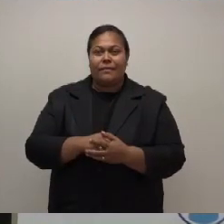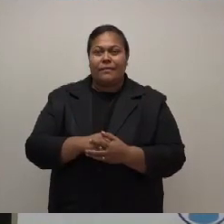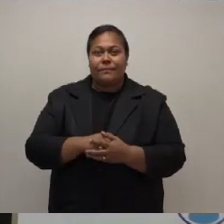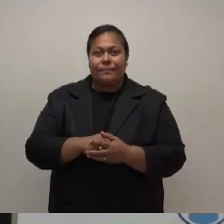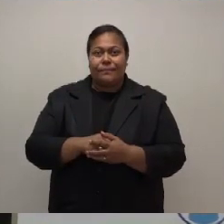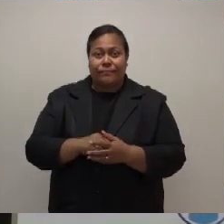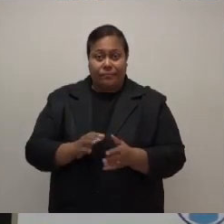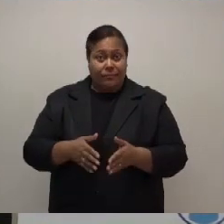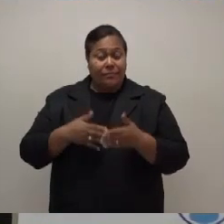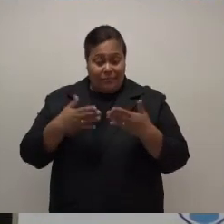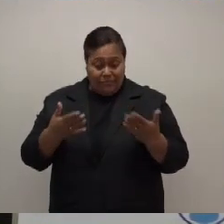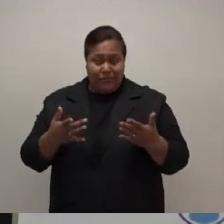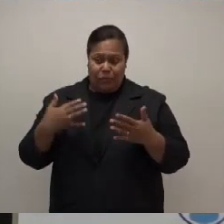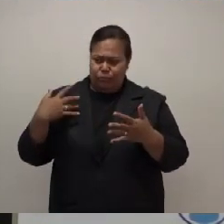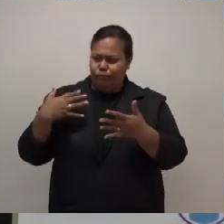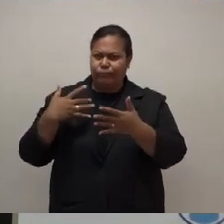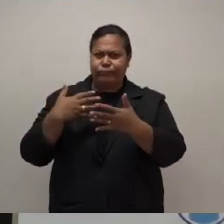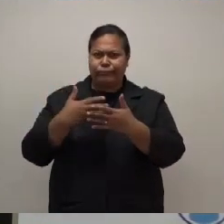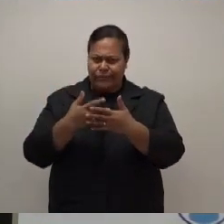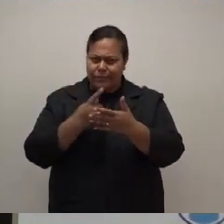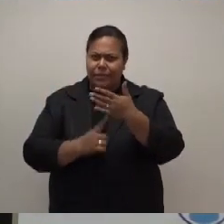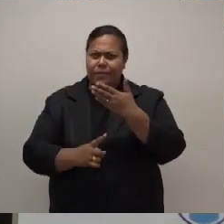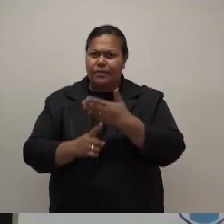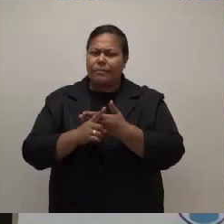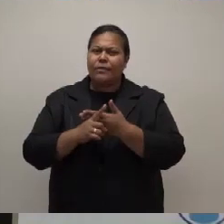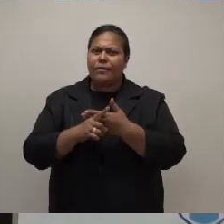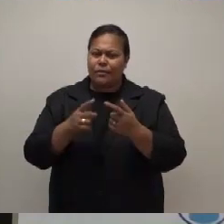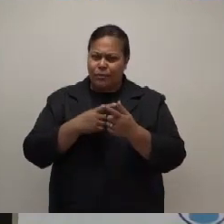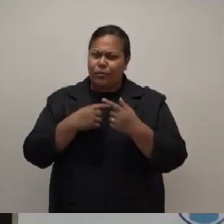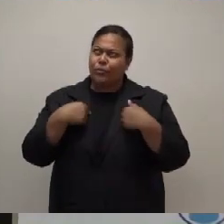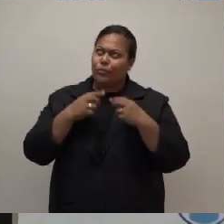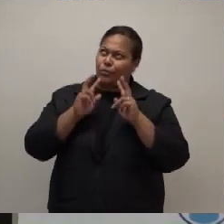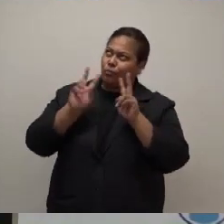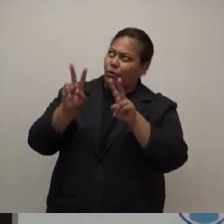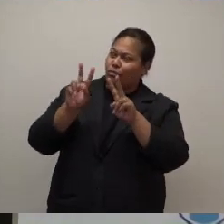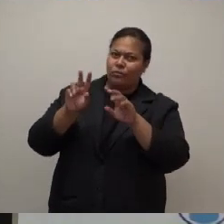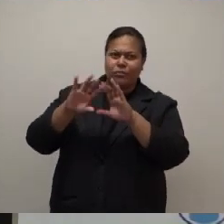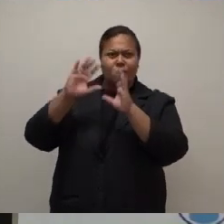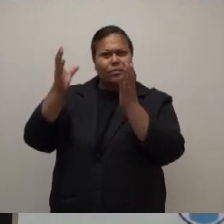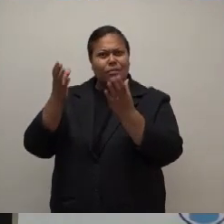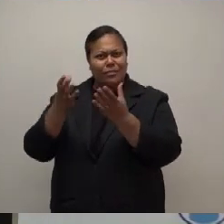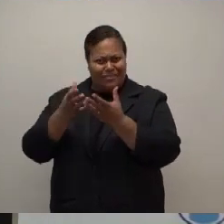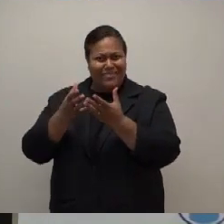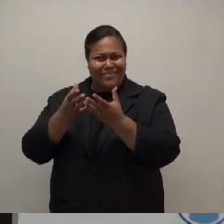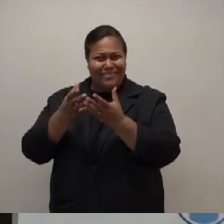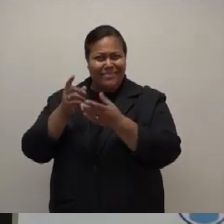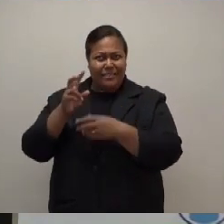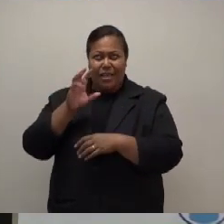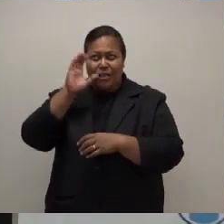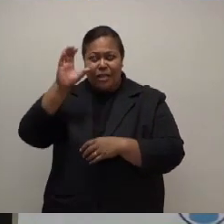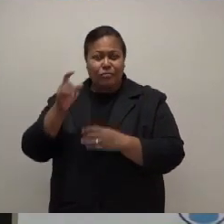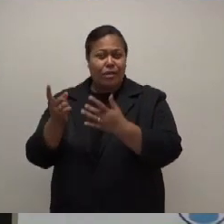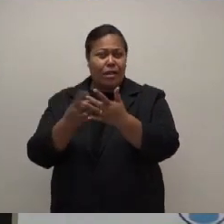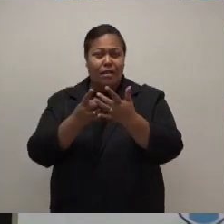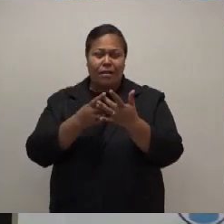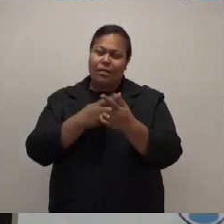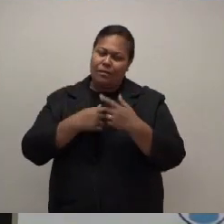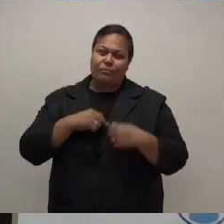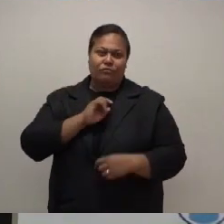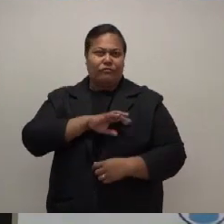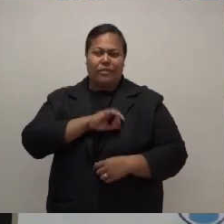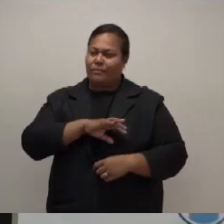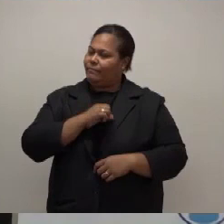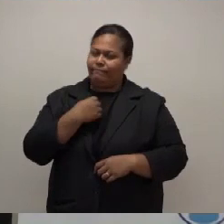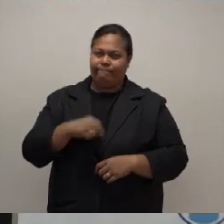with the same enemy we had watched devastate highly developed nations, we put fear aside and found faith